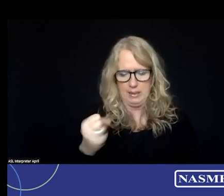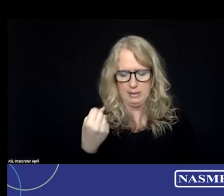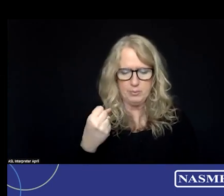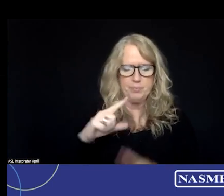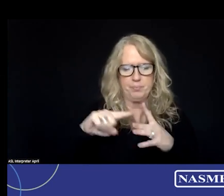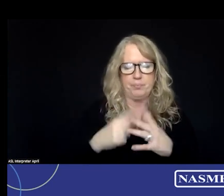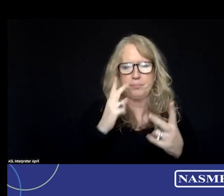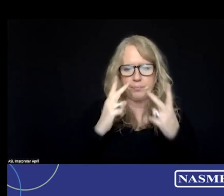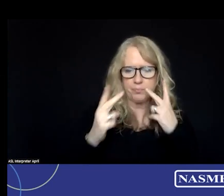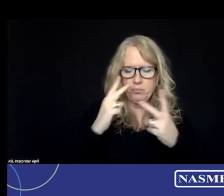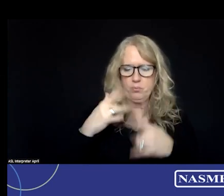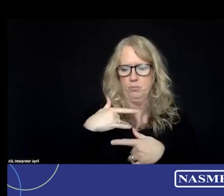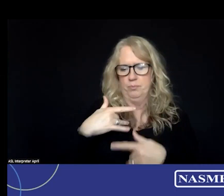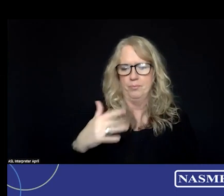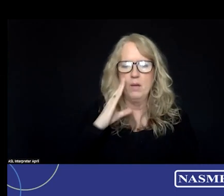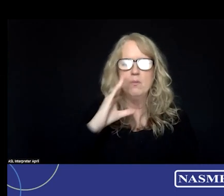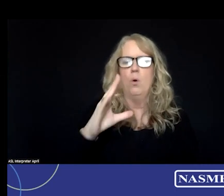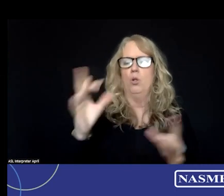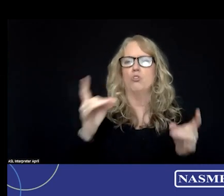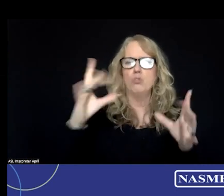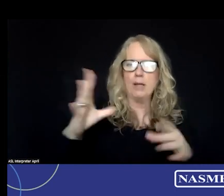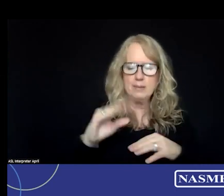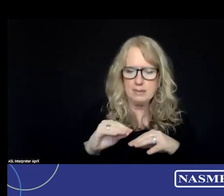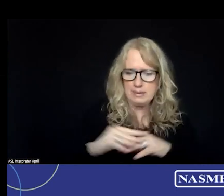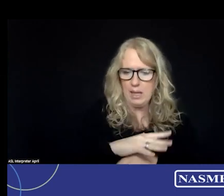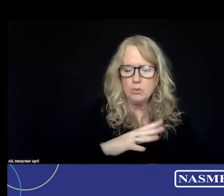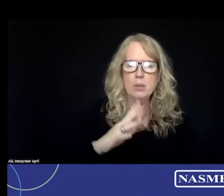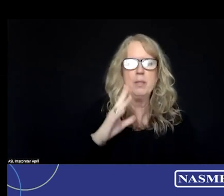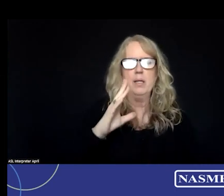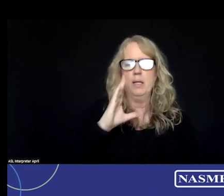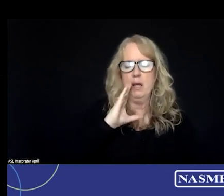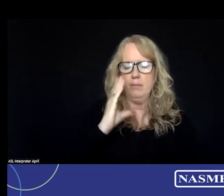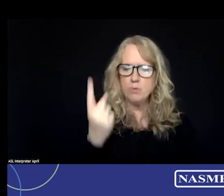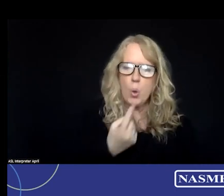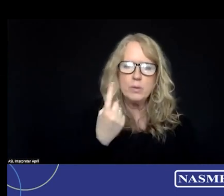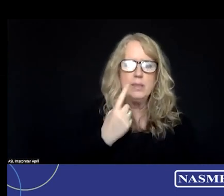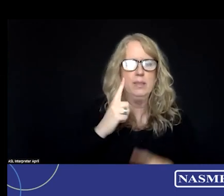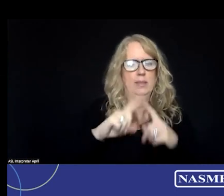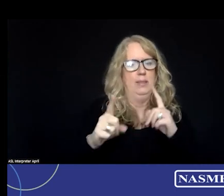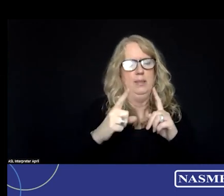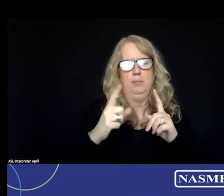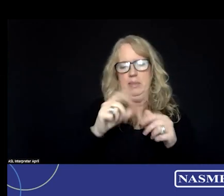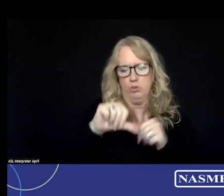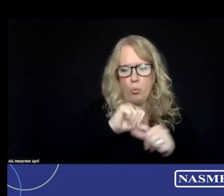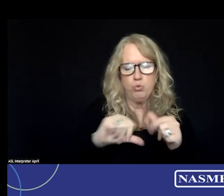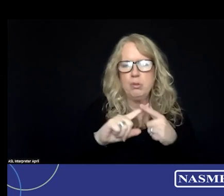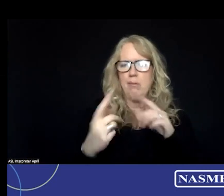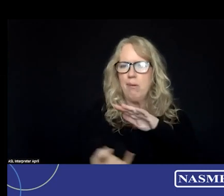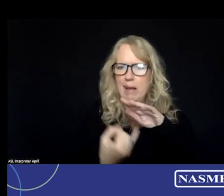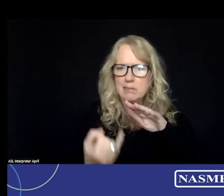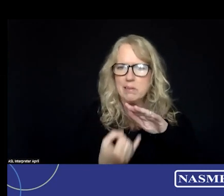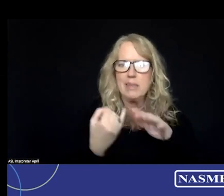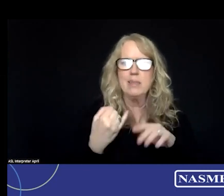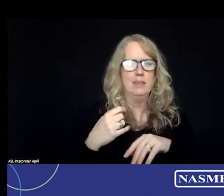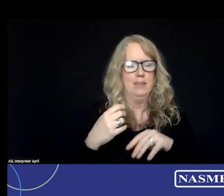seeing trends of crisis counselors reporting feelings of loneliness and being socially isolated, and